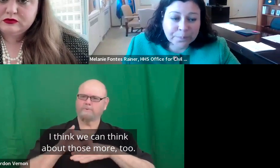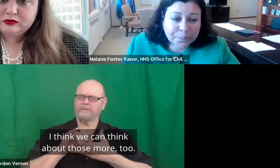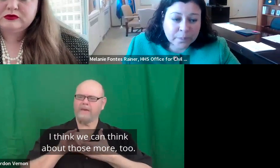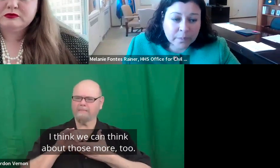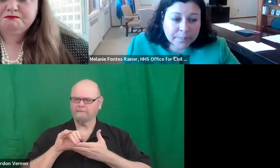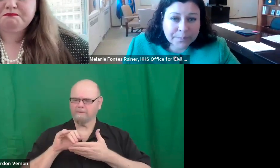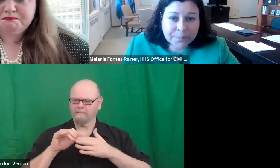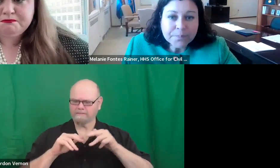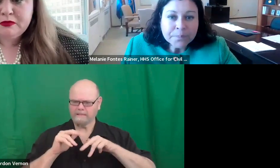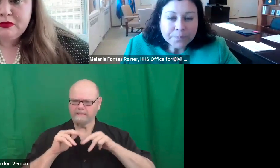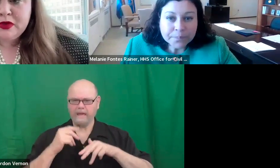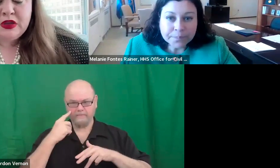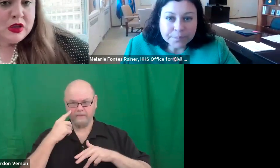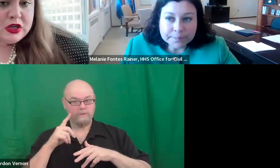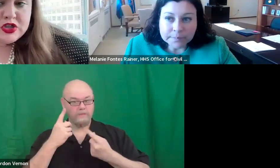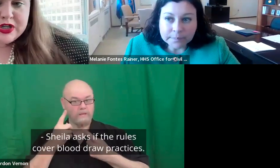too.